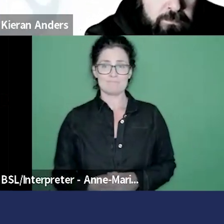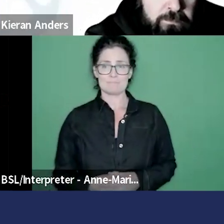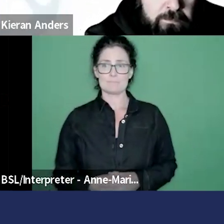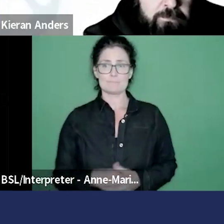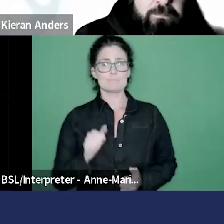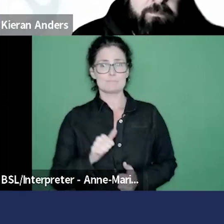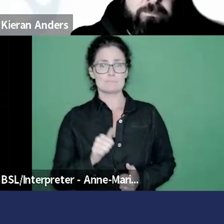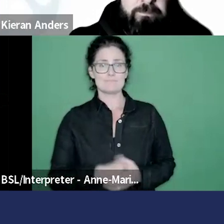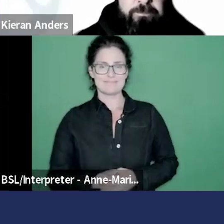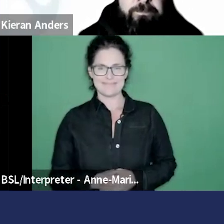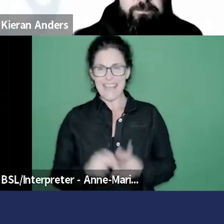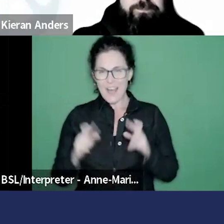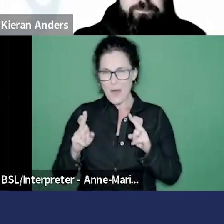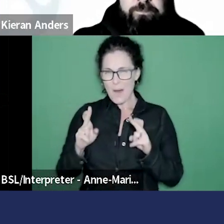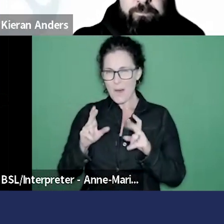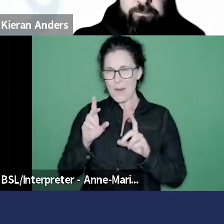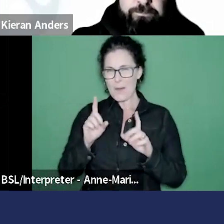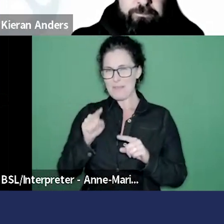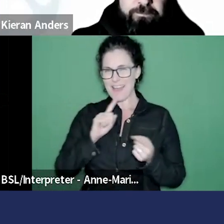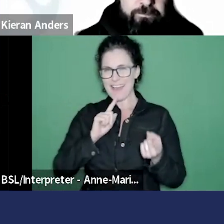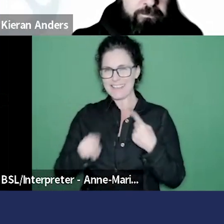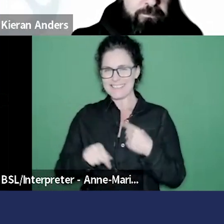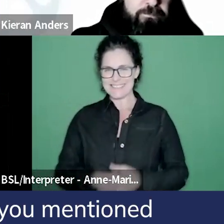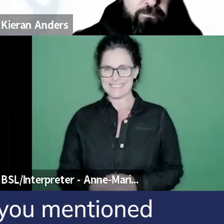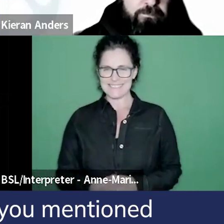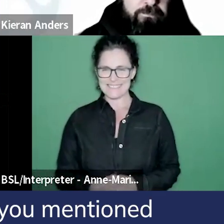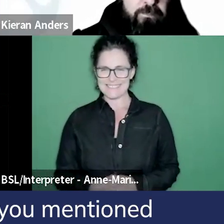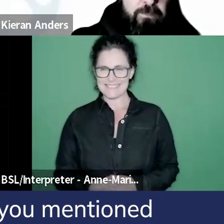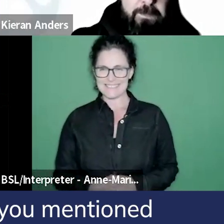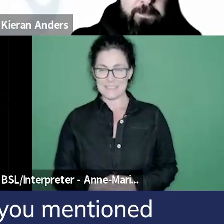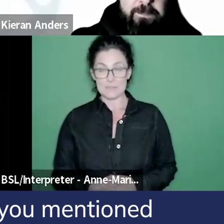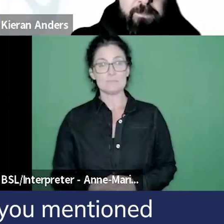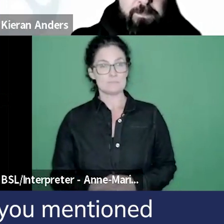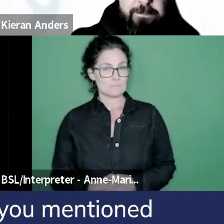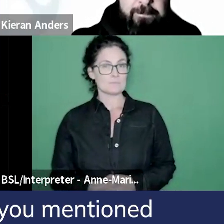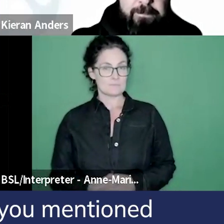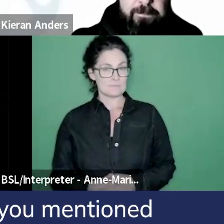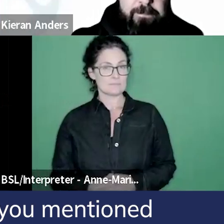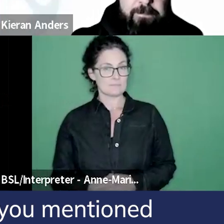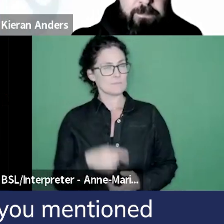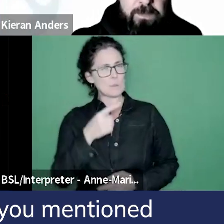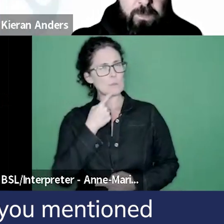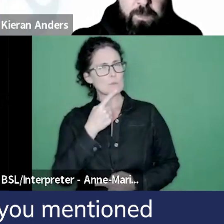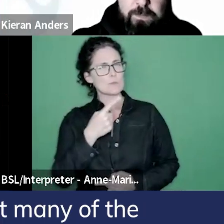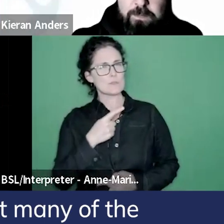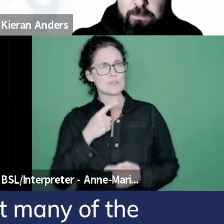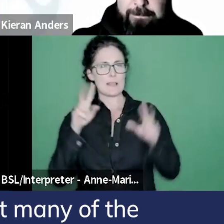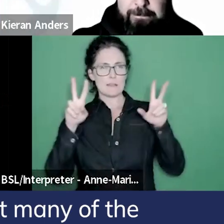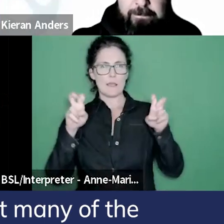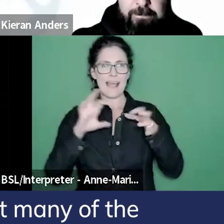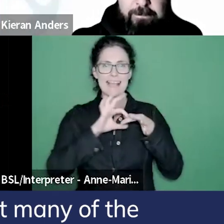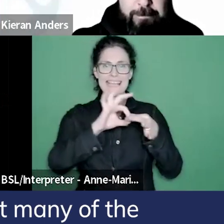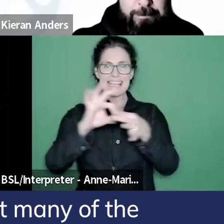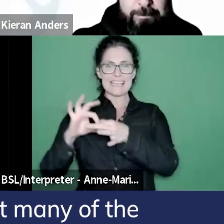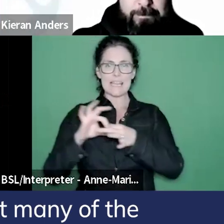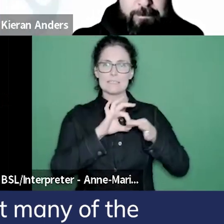Absolutely. Thanks. I hope that answered. I think you really touched on, I think you mentioned connected communities, and that really